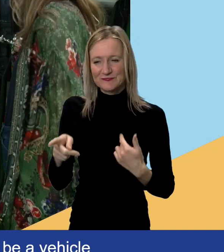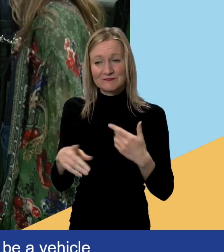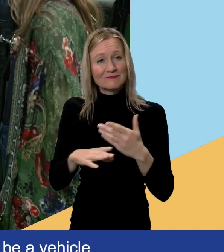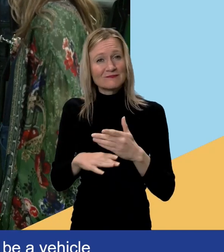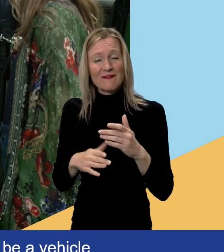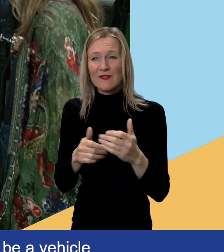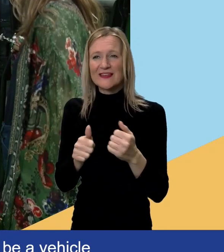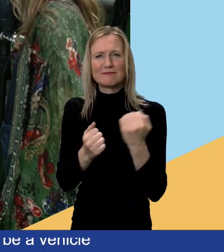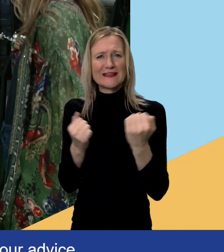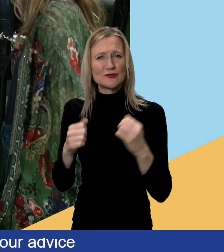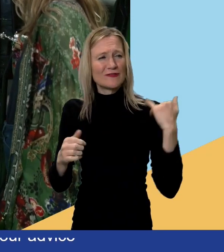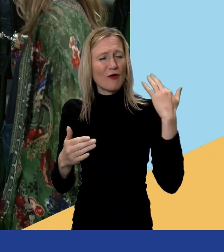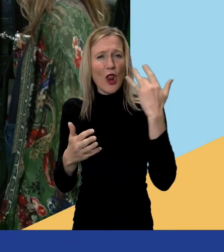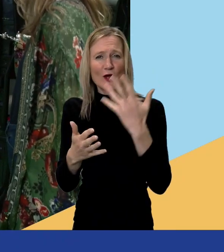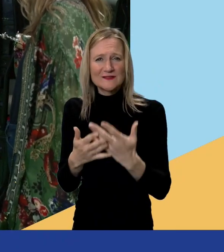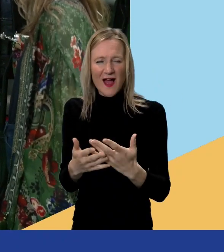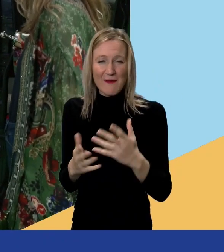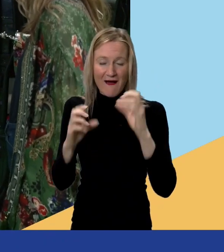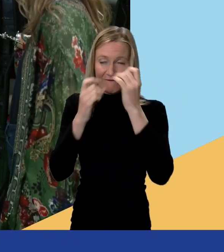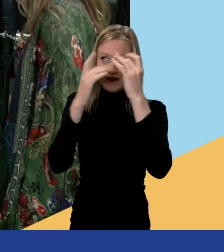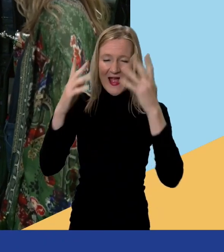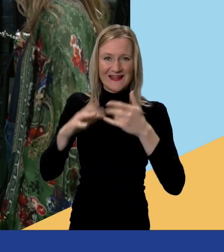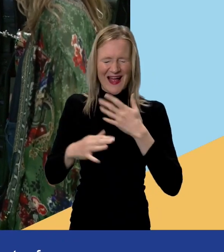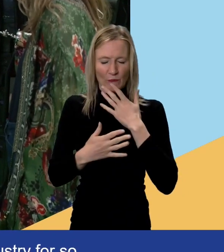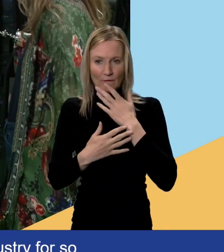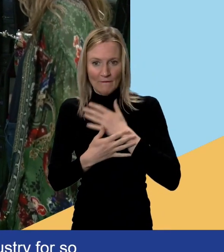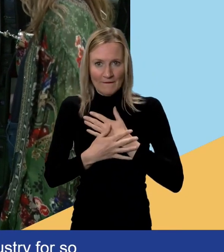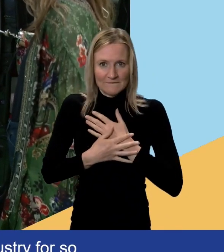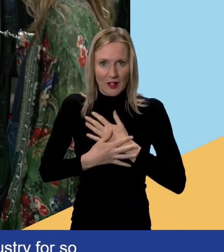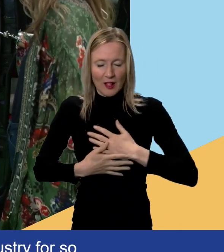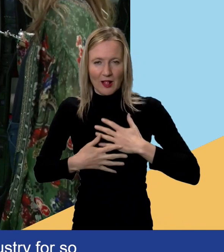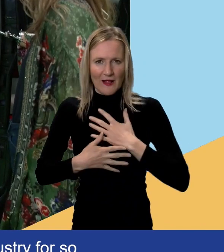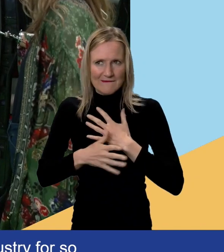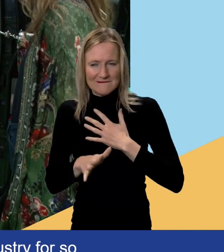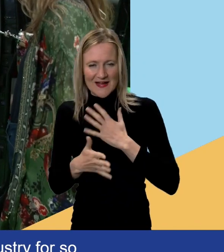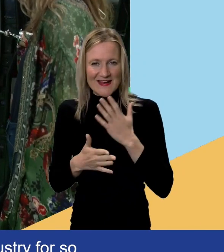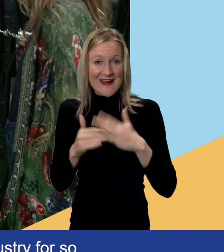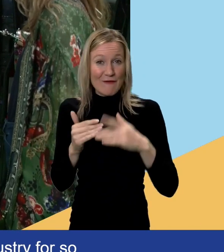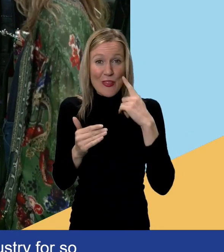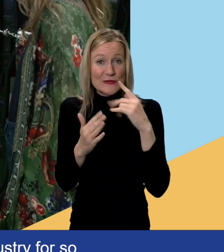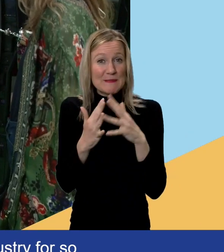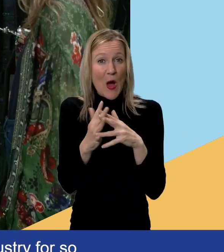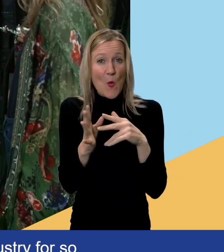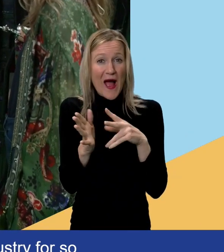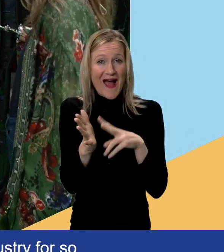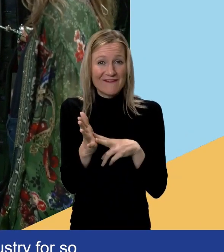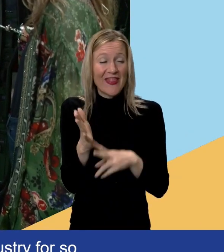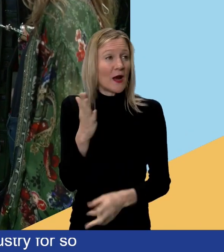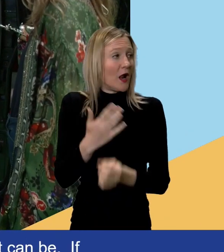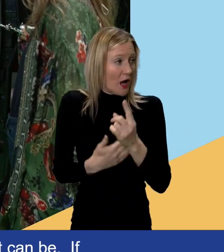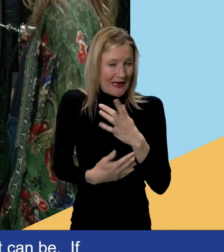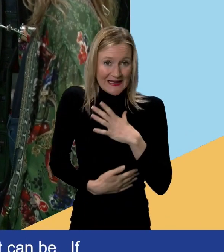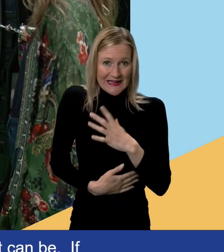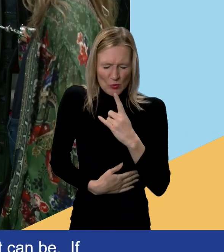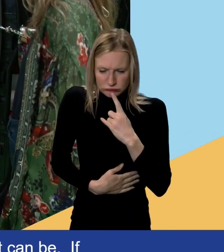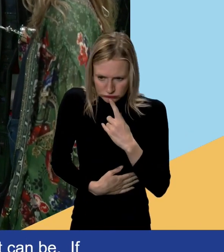easy for me to forget how daunting it can be. If you've only ever had a car or you've never thought about a WAV, you never do think about a WAV until you need one. I think the